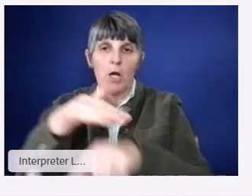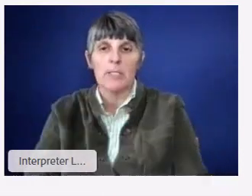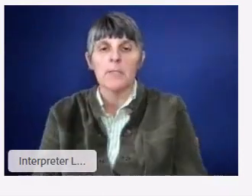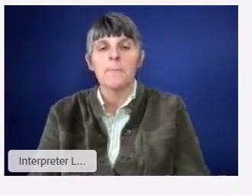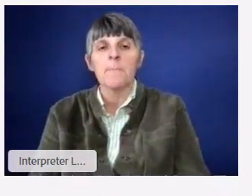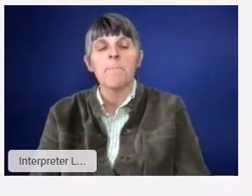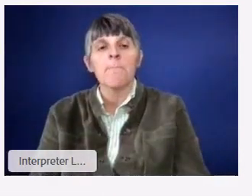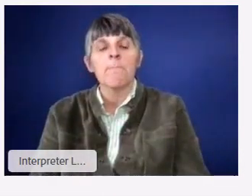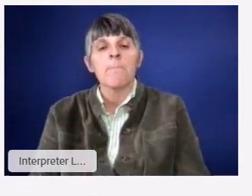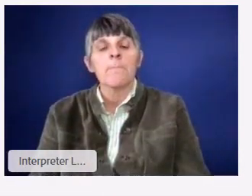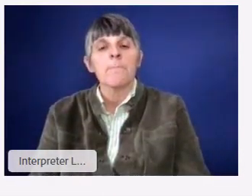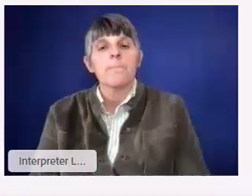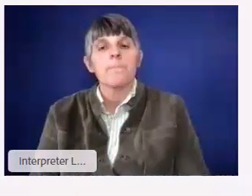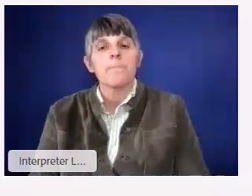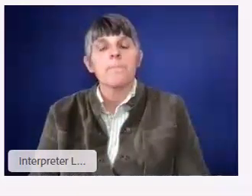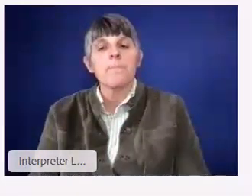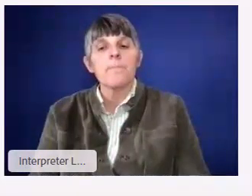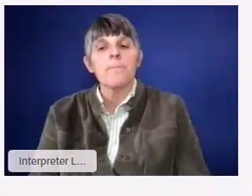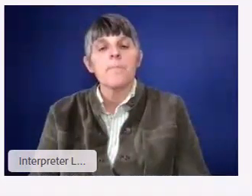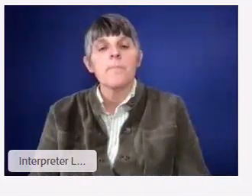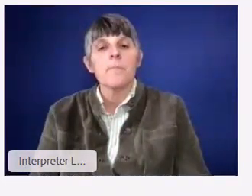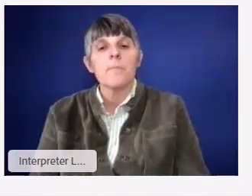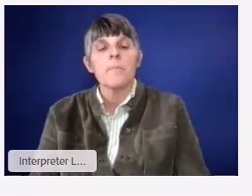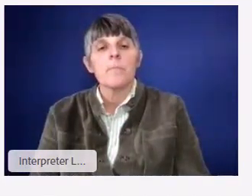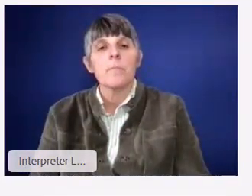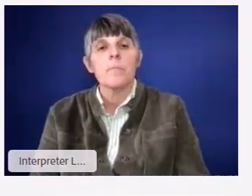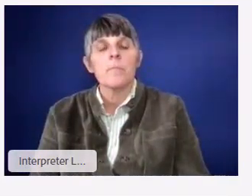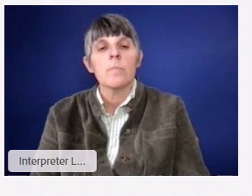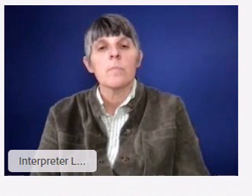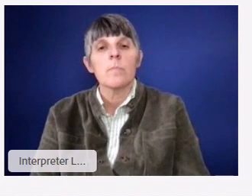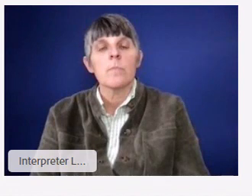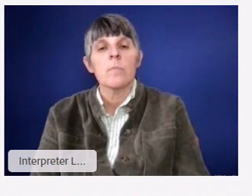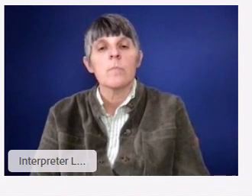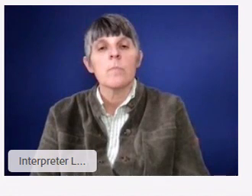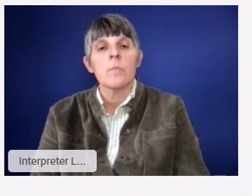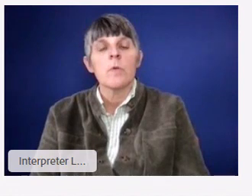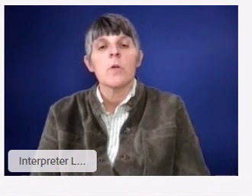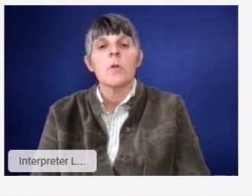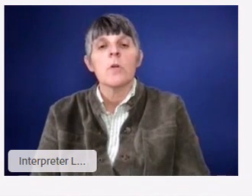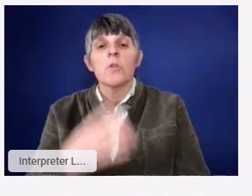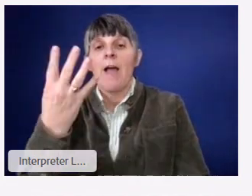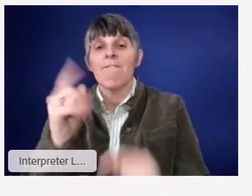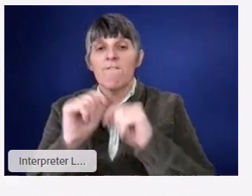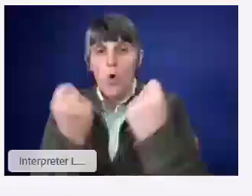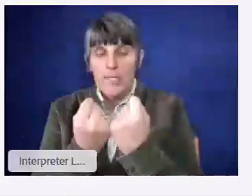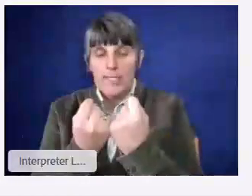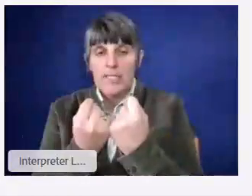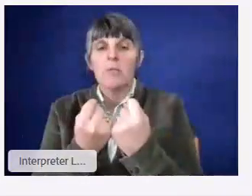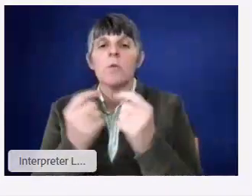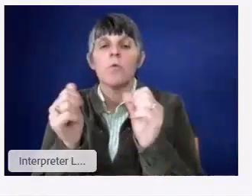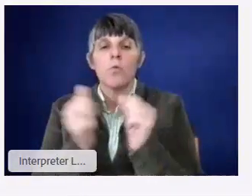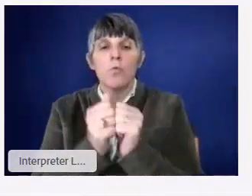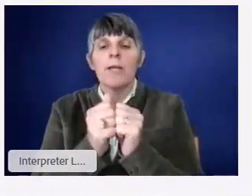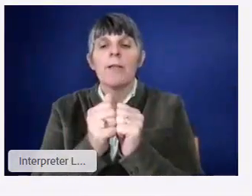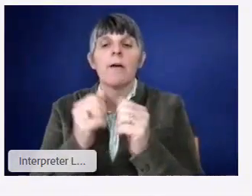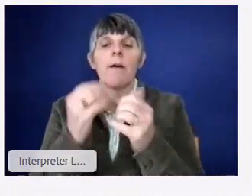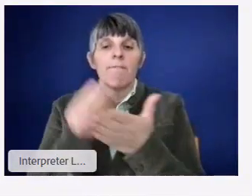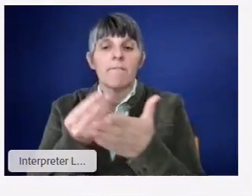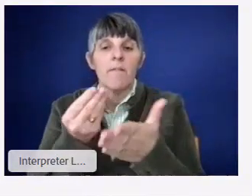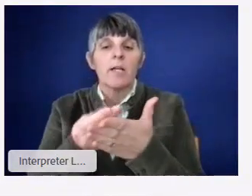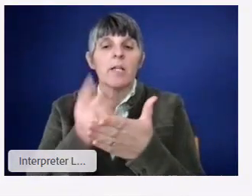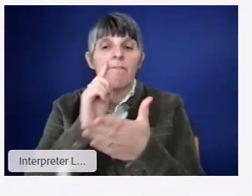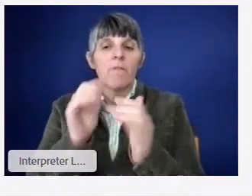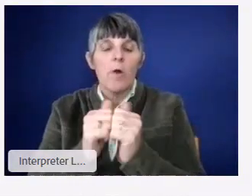So the USDOT awarded four teams with phase two funding to support the design and testing of